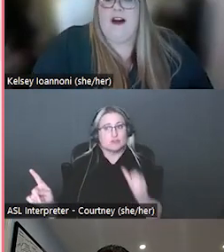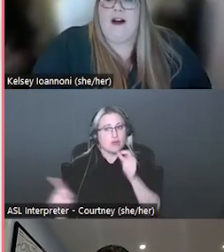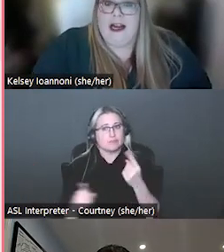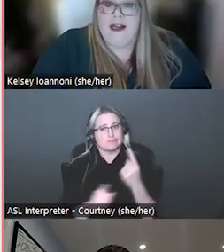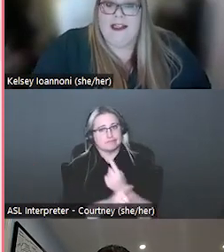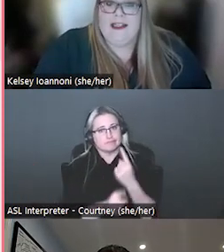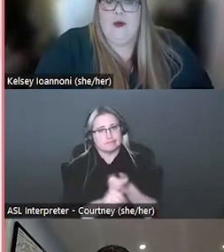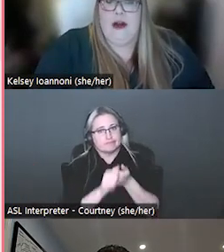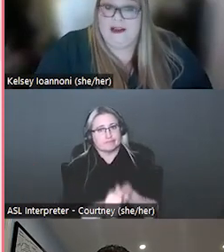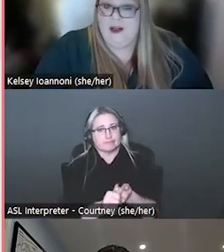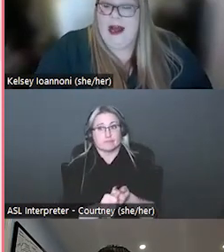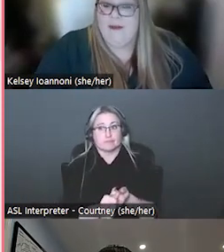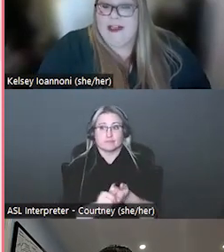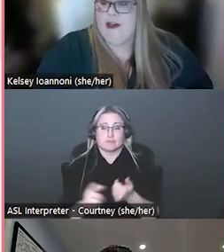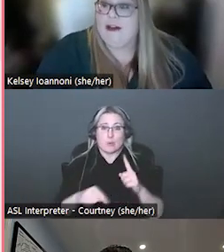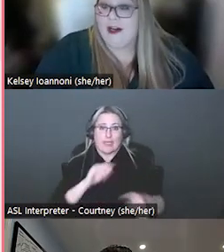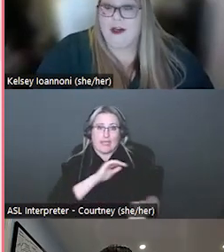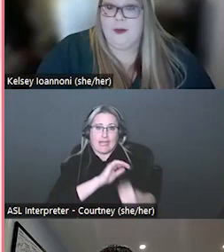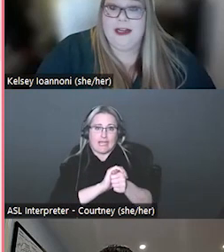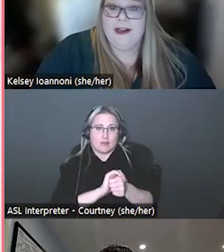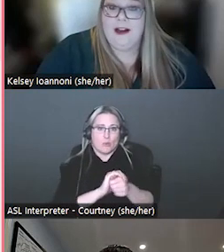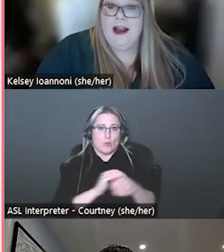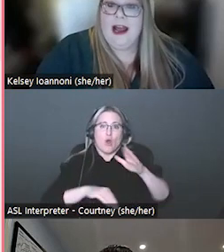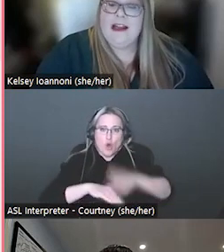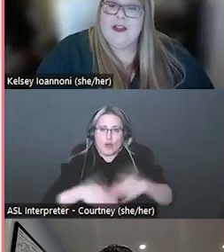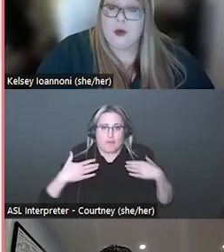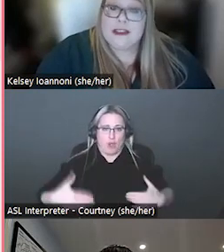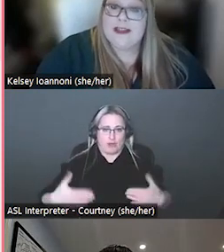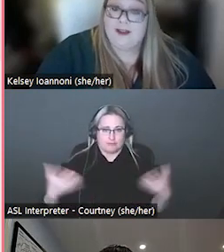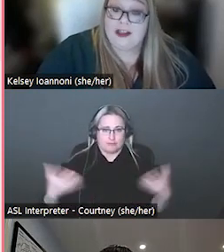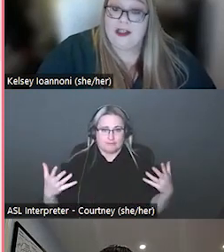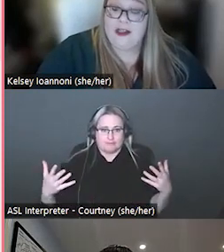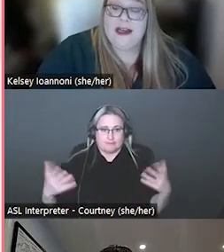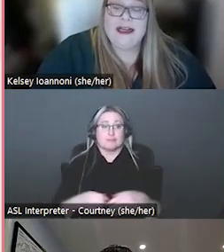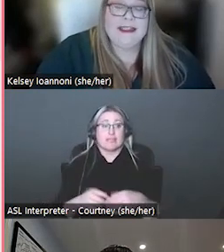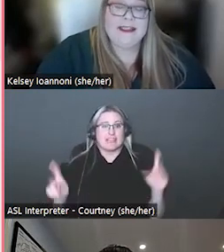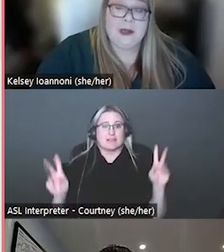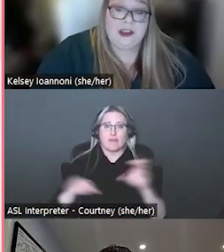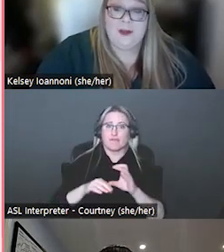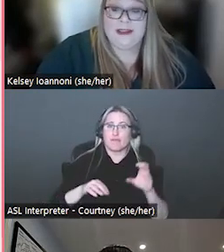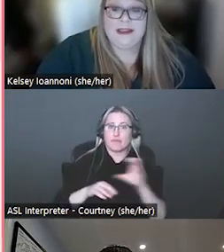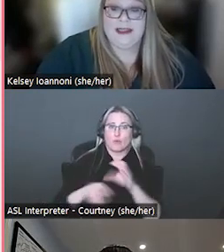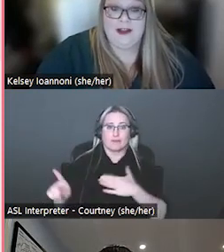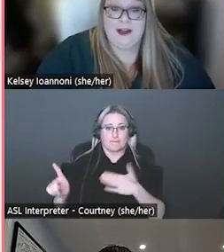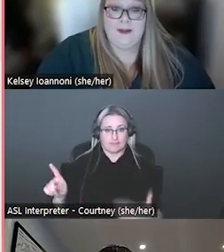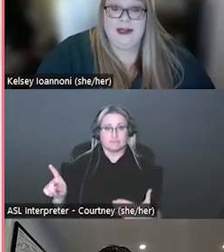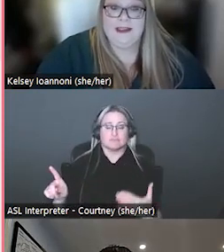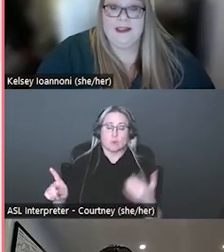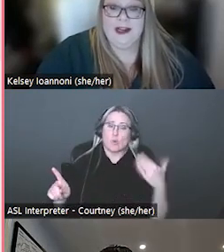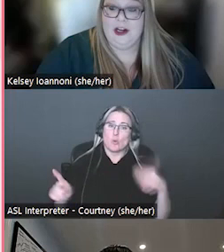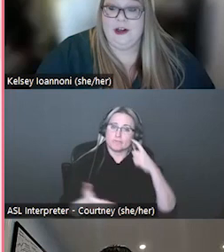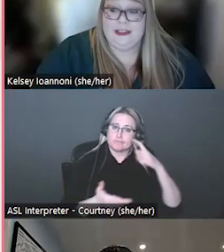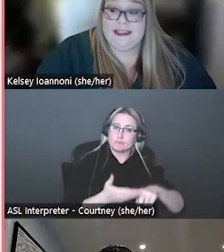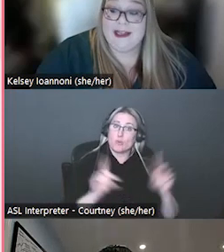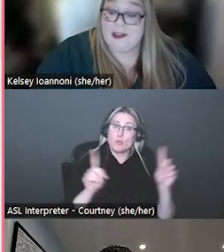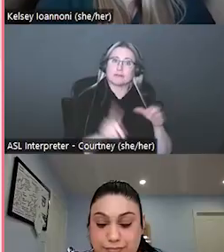can't hide this immorality you have because you're carrying it on your body. And this forced confession is especially present in the healthcare space.